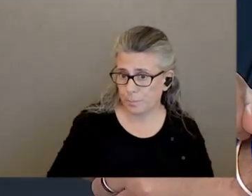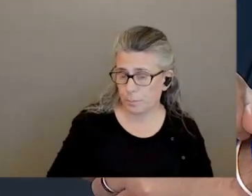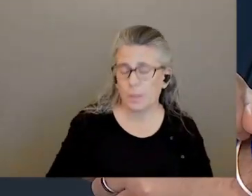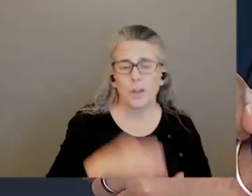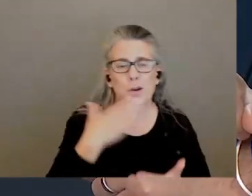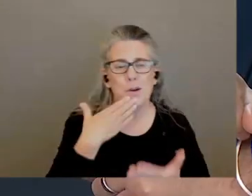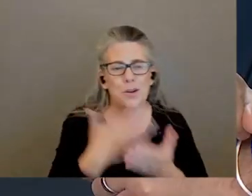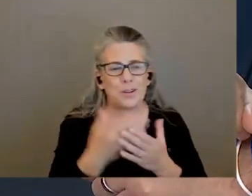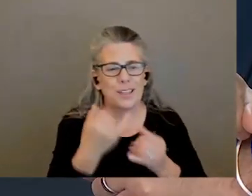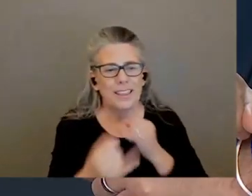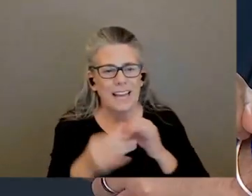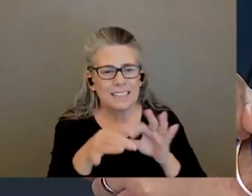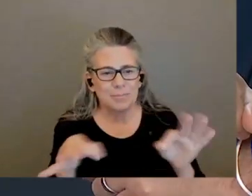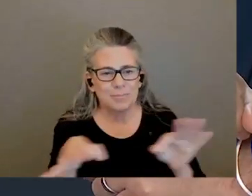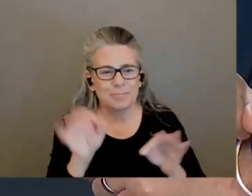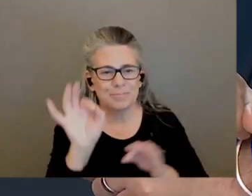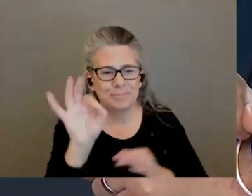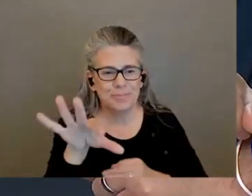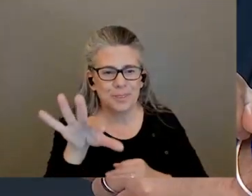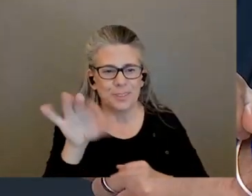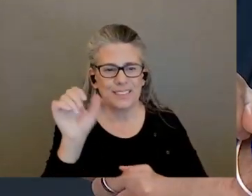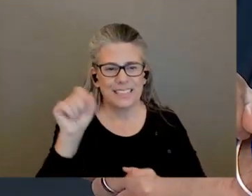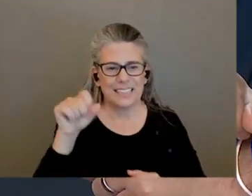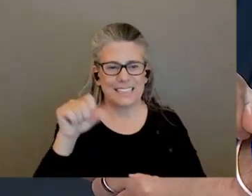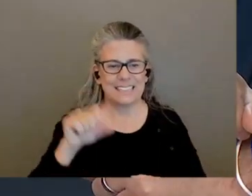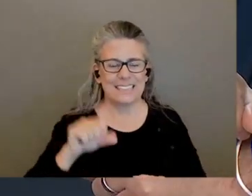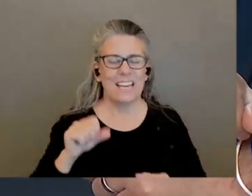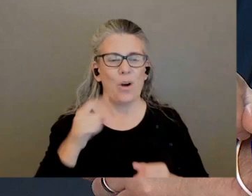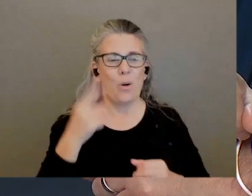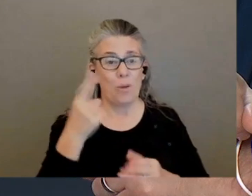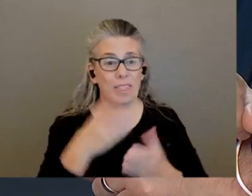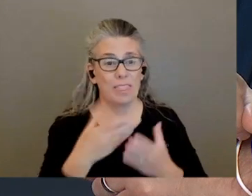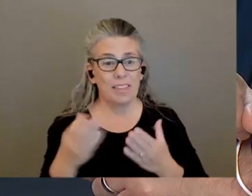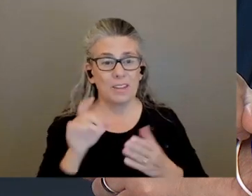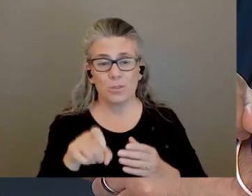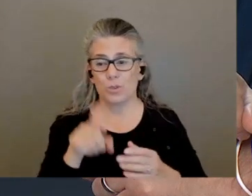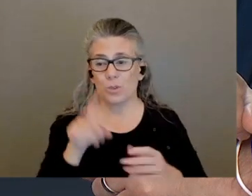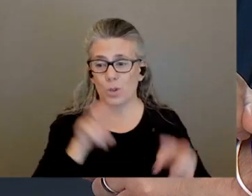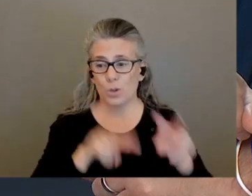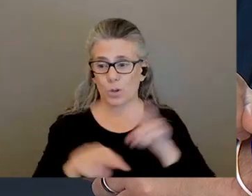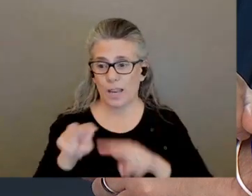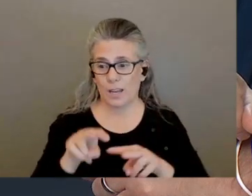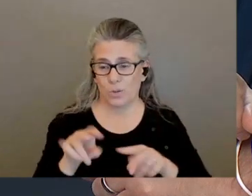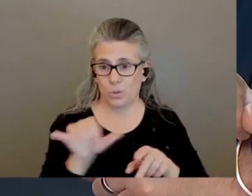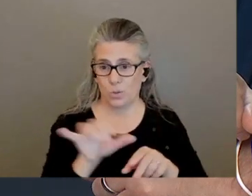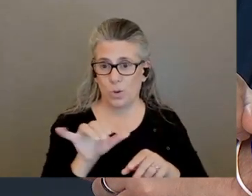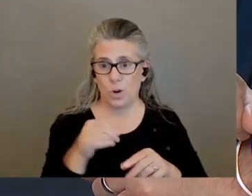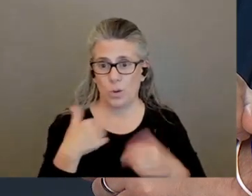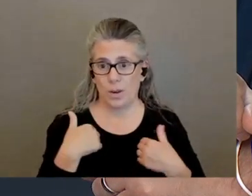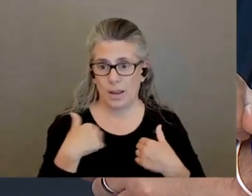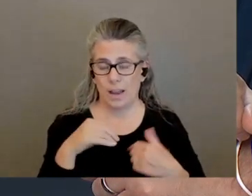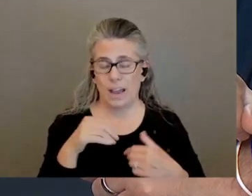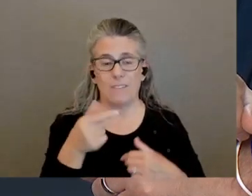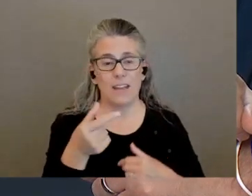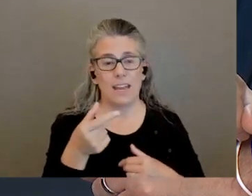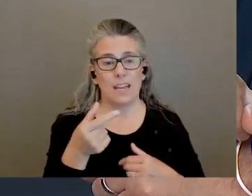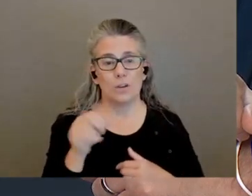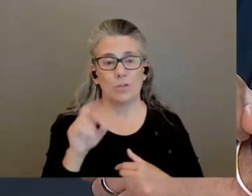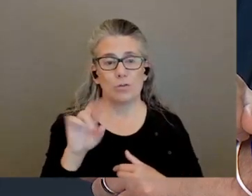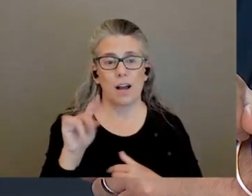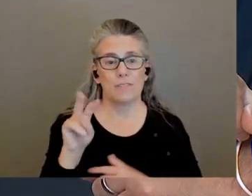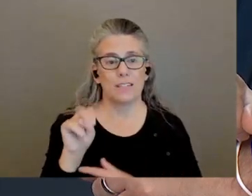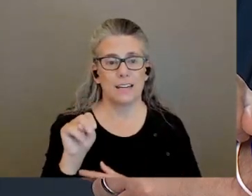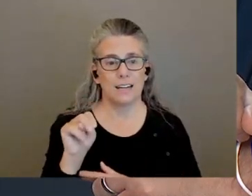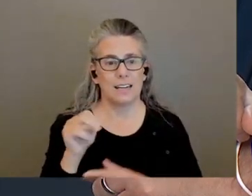Yeah. One thing that you should really have a look to is we have a Graviton Getting Started guide on GitHub. That's where